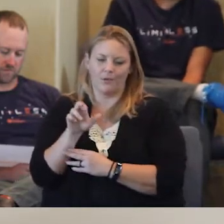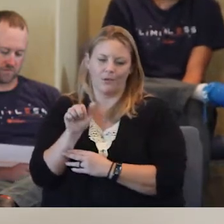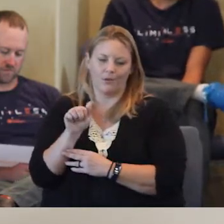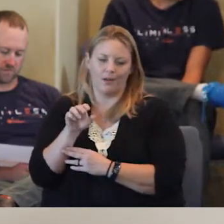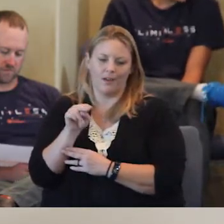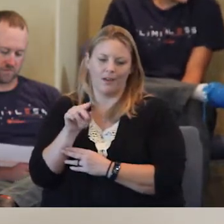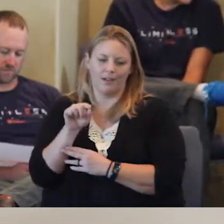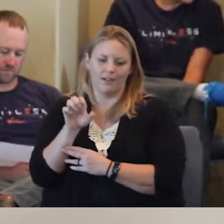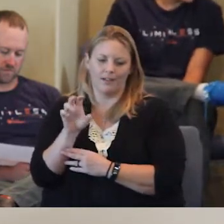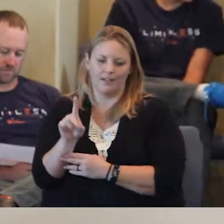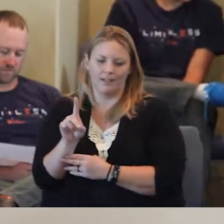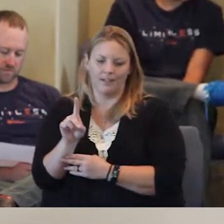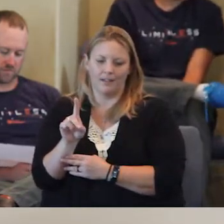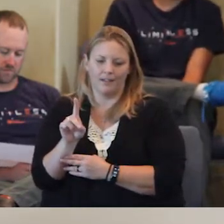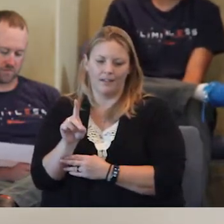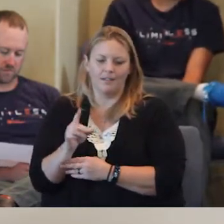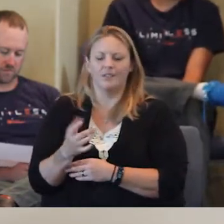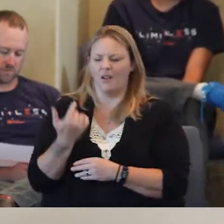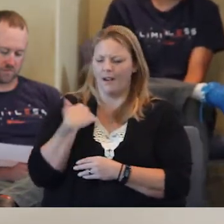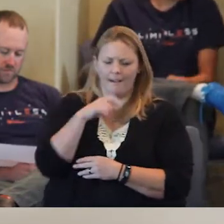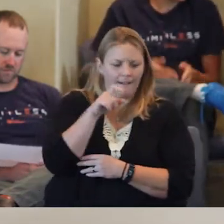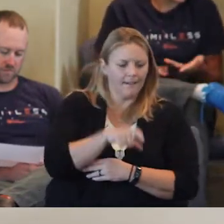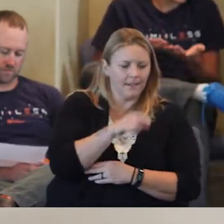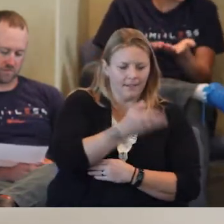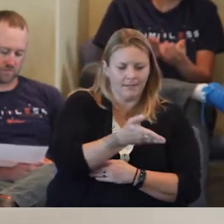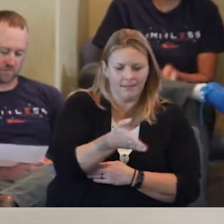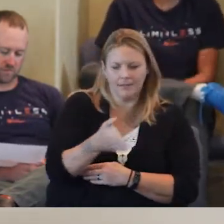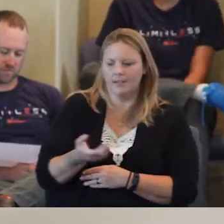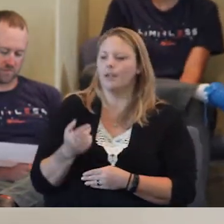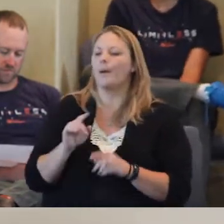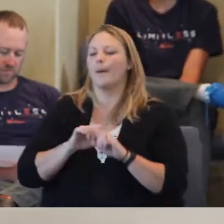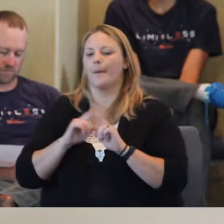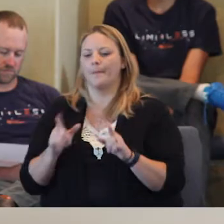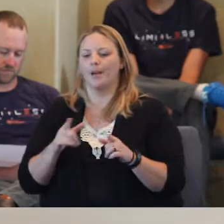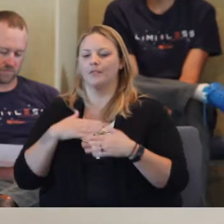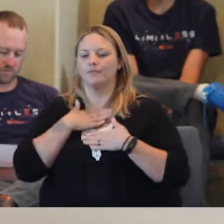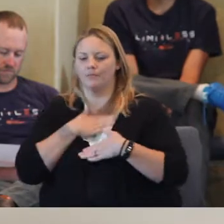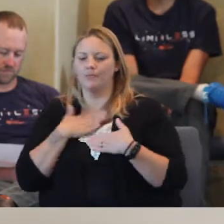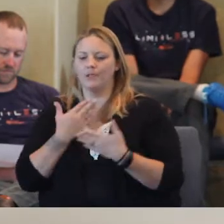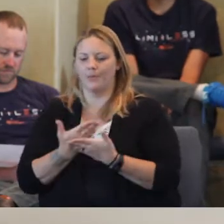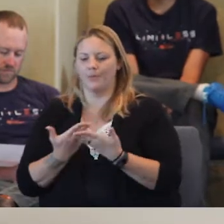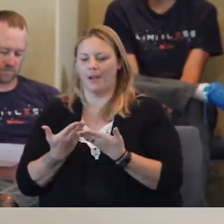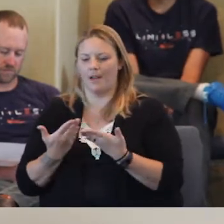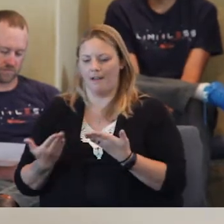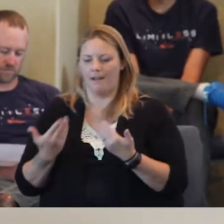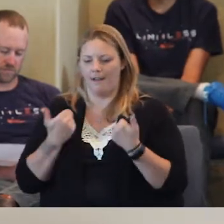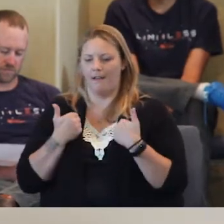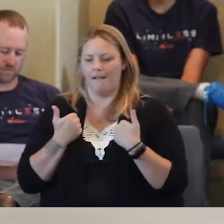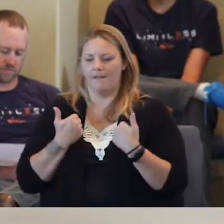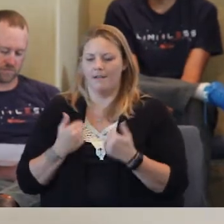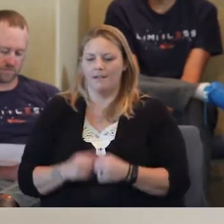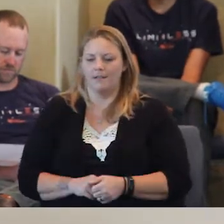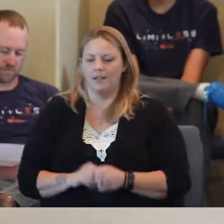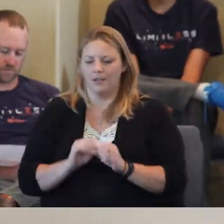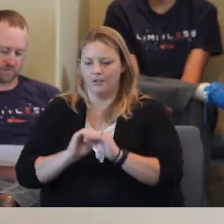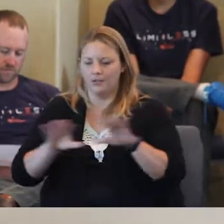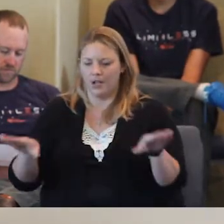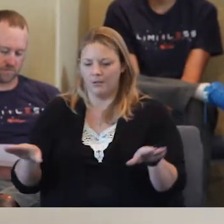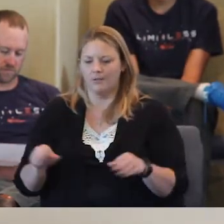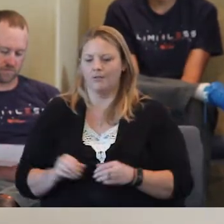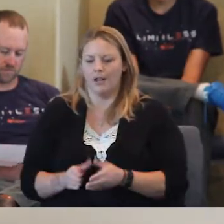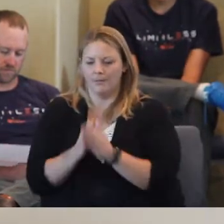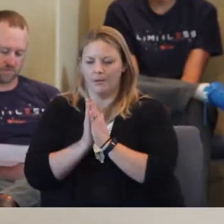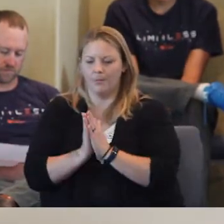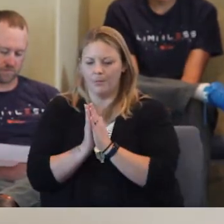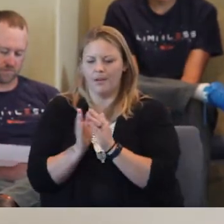on not setting myself, I need this, this, and this, but just to appreciate what I have in general. And I've been